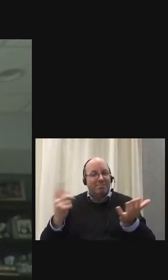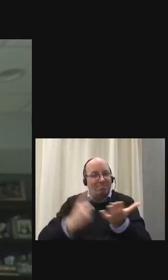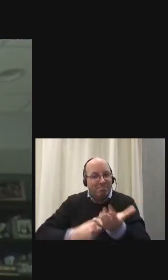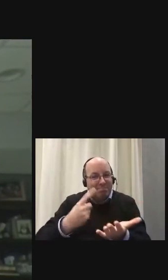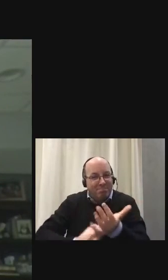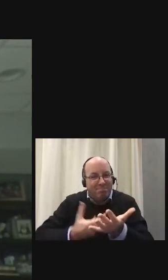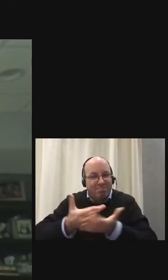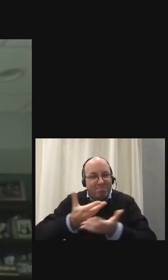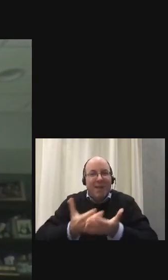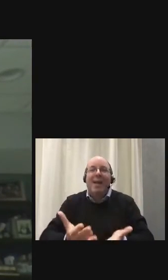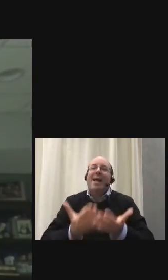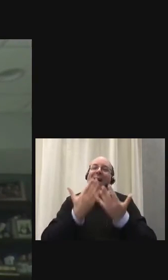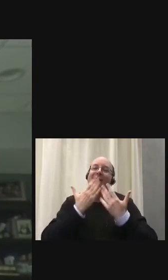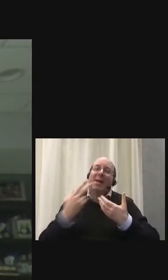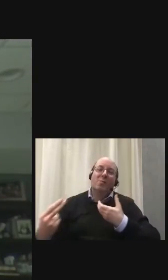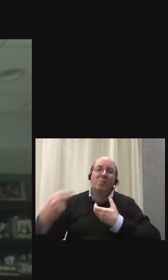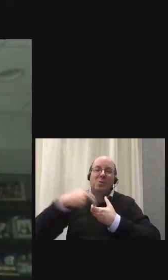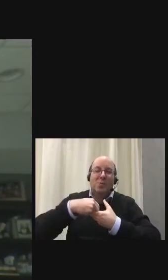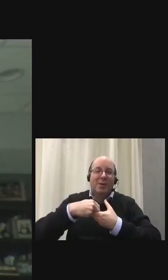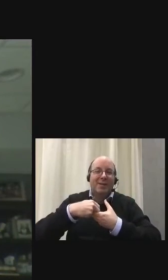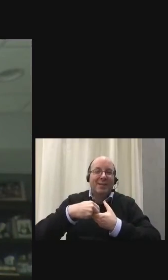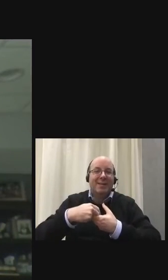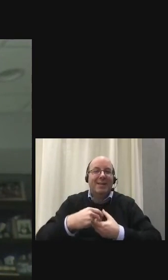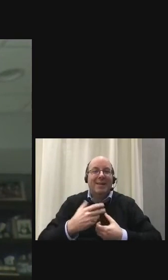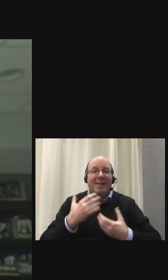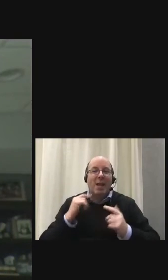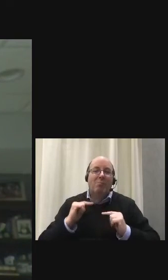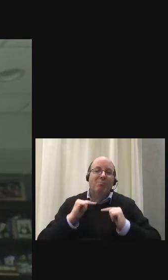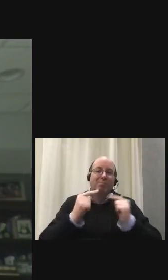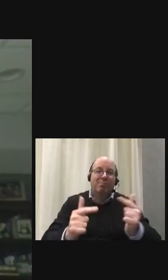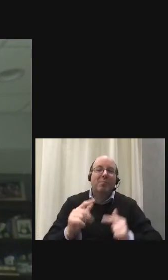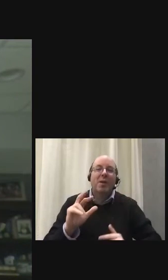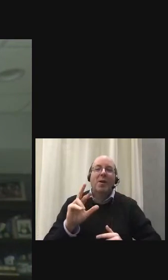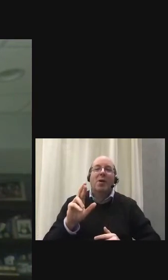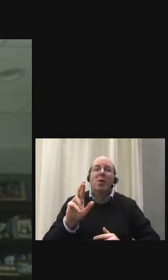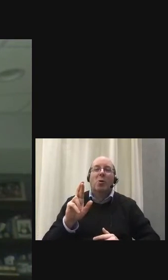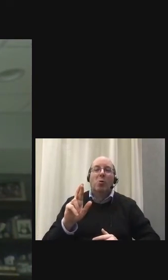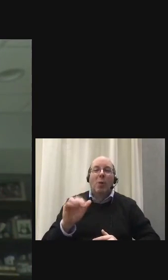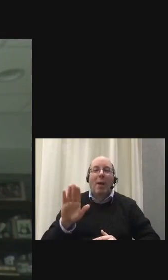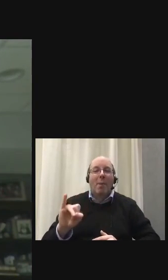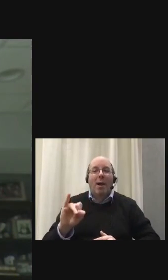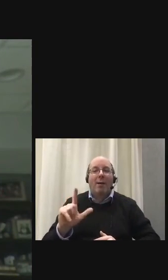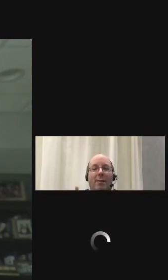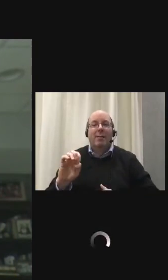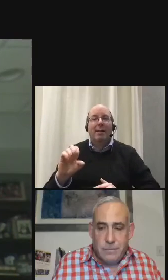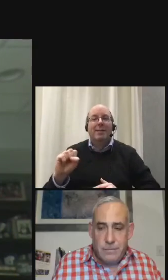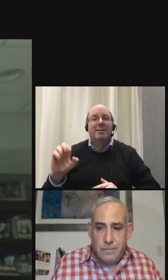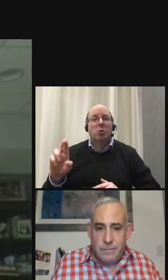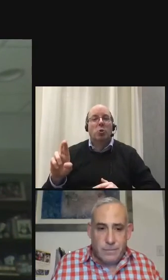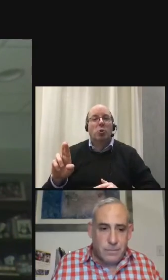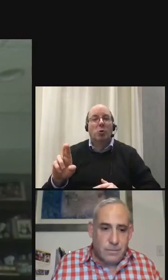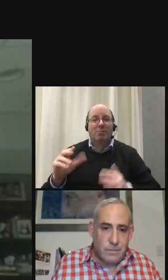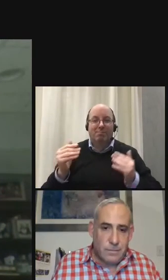participate. Thank you for being here. And I'm going to turn it back to Rabbi Lesser.